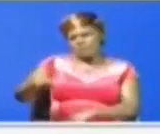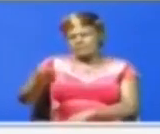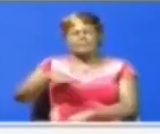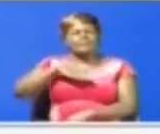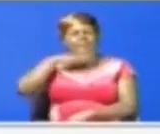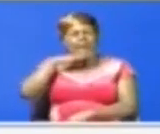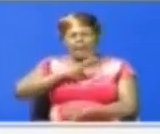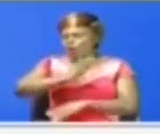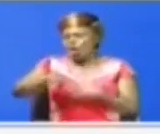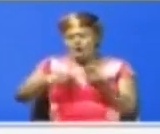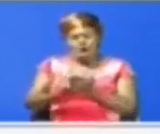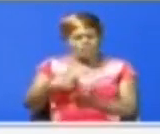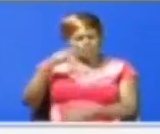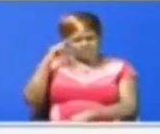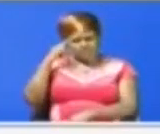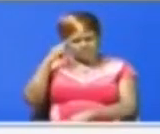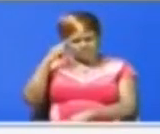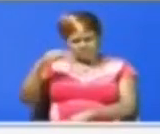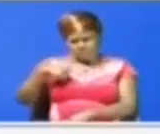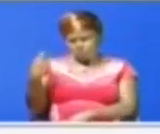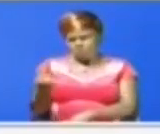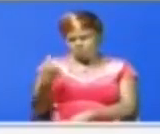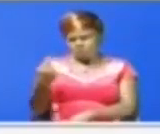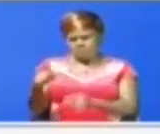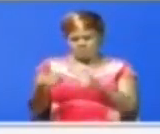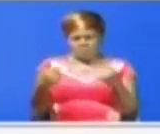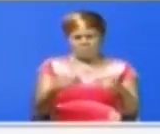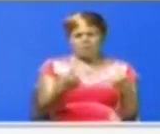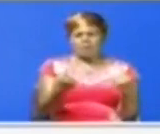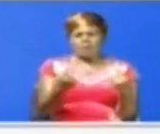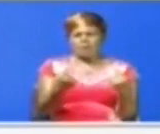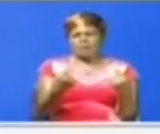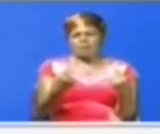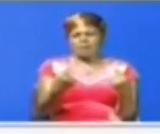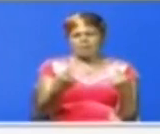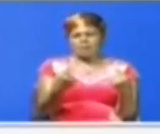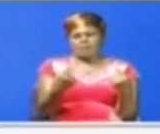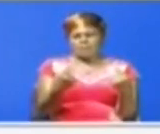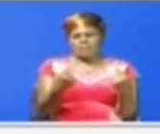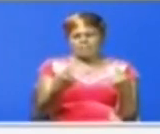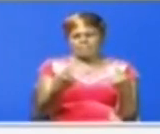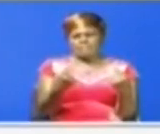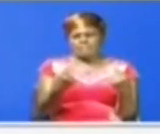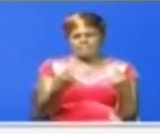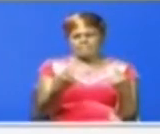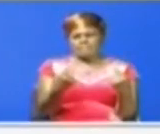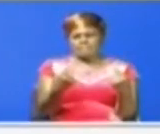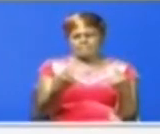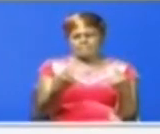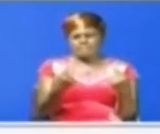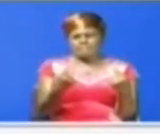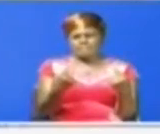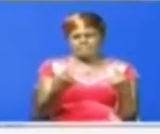nafikiri. Mimi tu nilivunjika mguu. Na kichwa tu. Tama jara